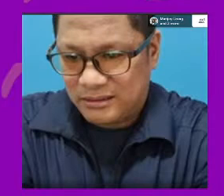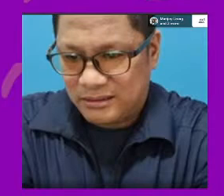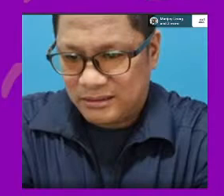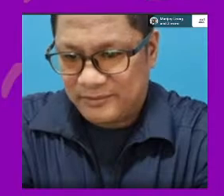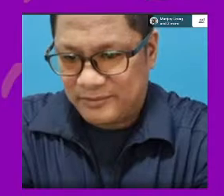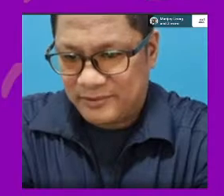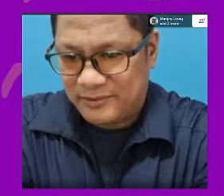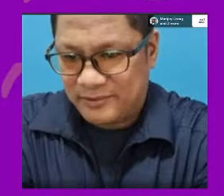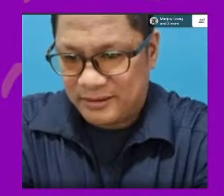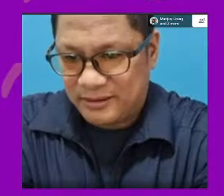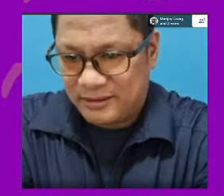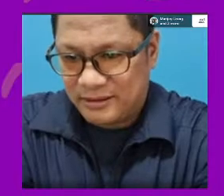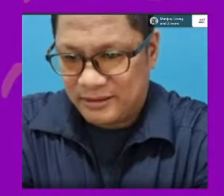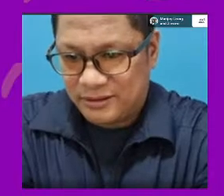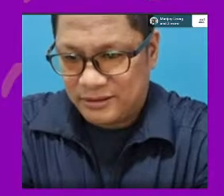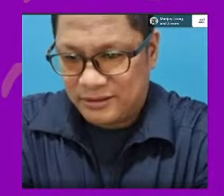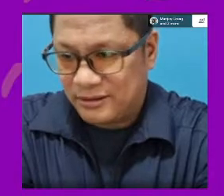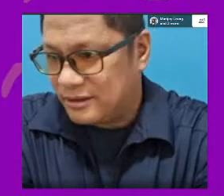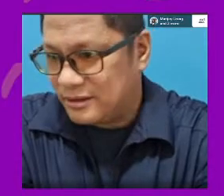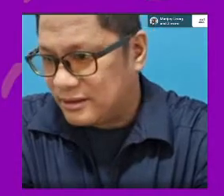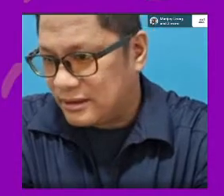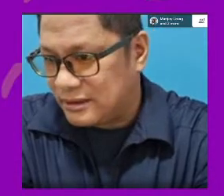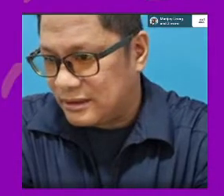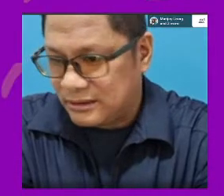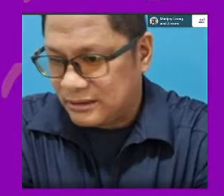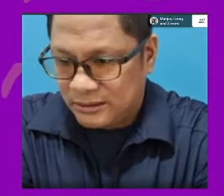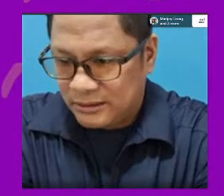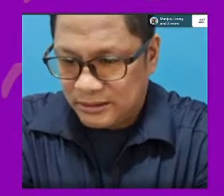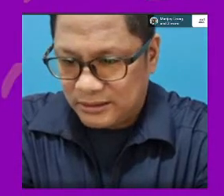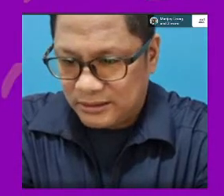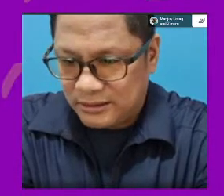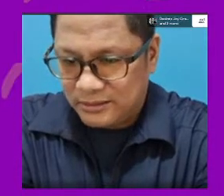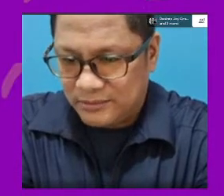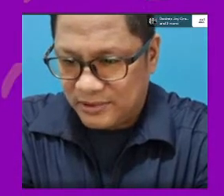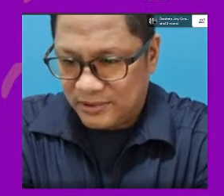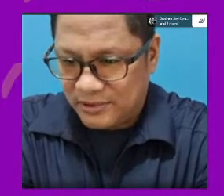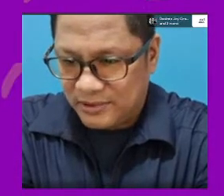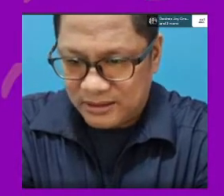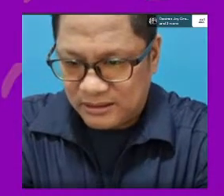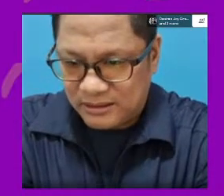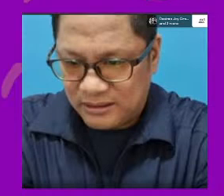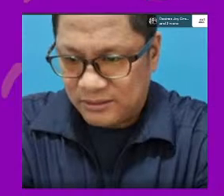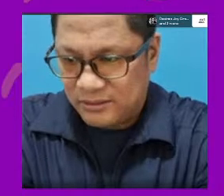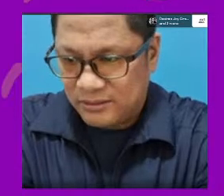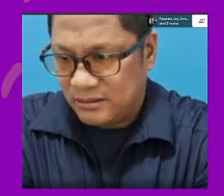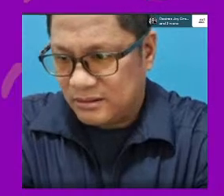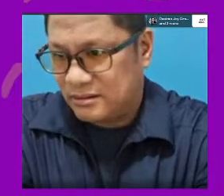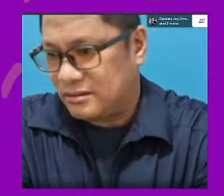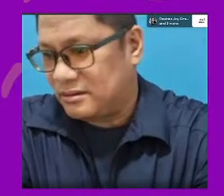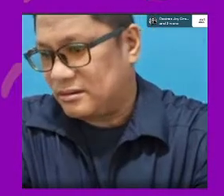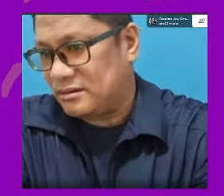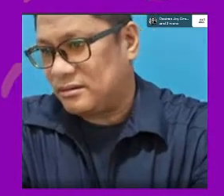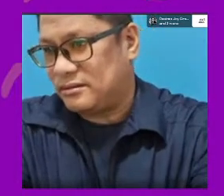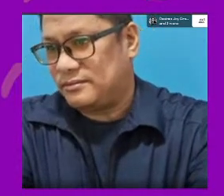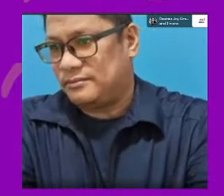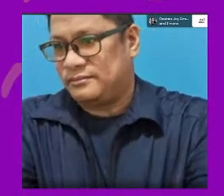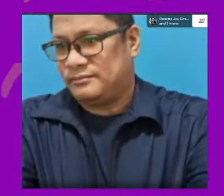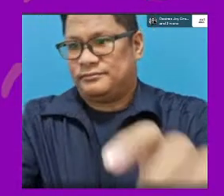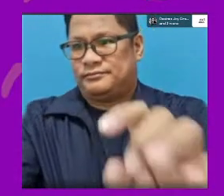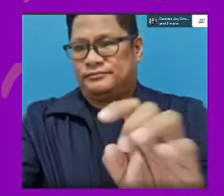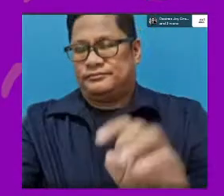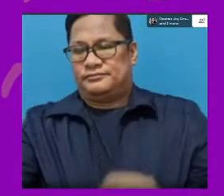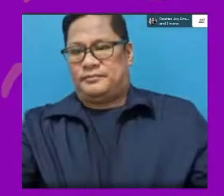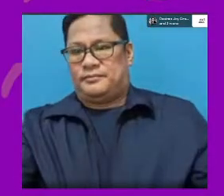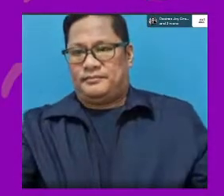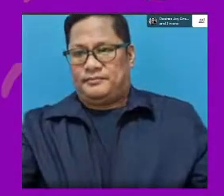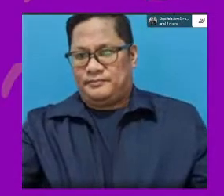to USAID. Realizing the gap of inequitable health services, I feel empowered in